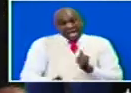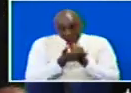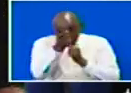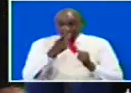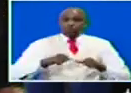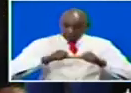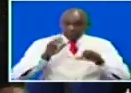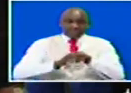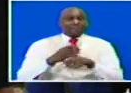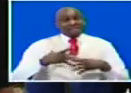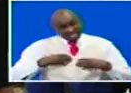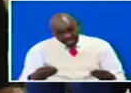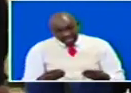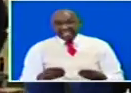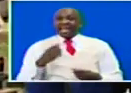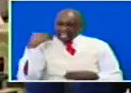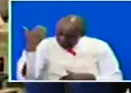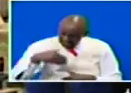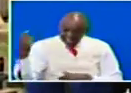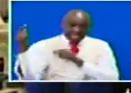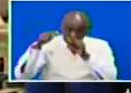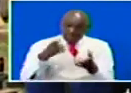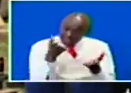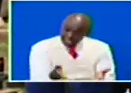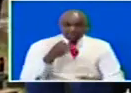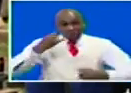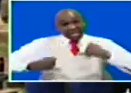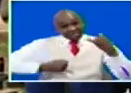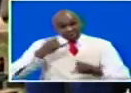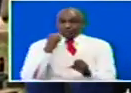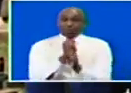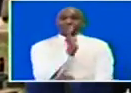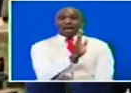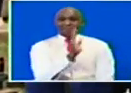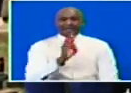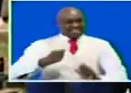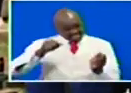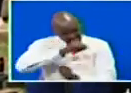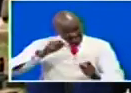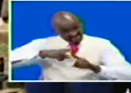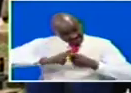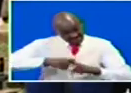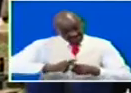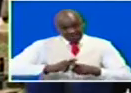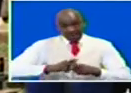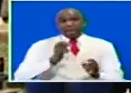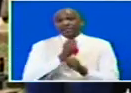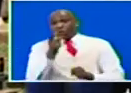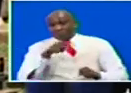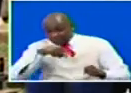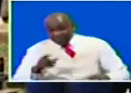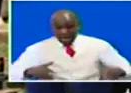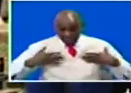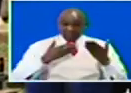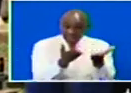therapy, ensuring he lives each day at a time, enjoying what he loves to do most, ensuring that he not only stays